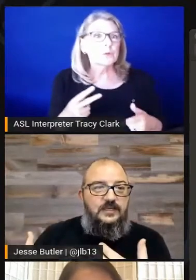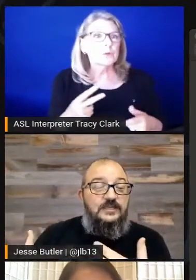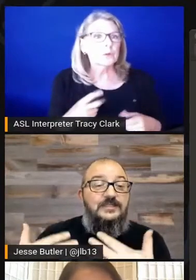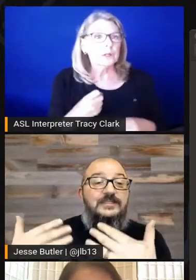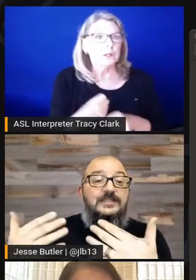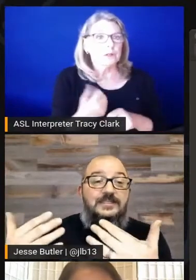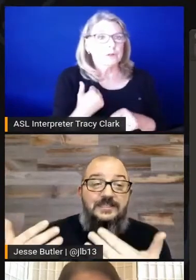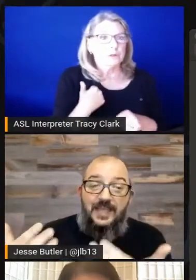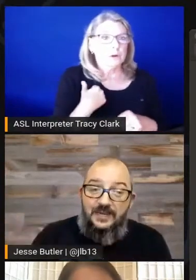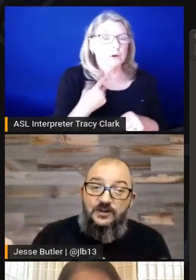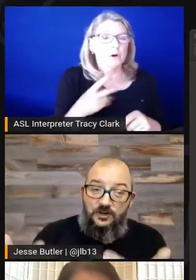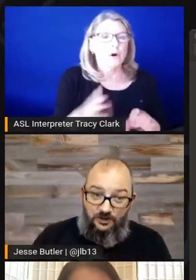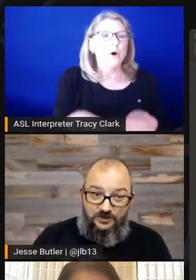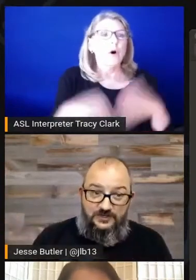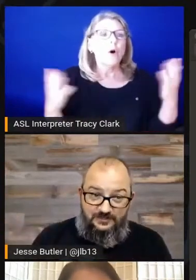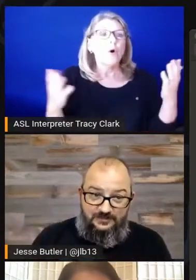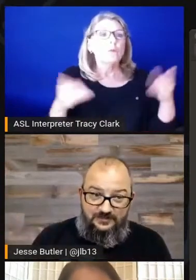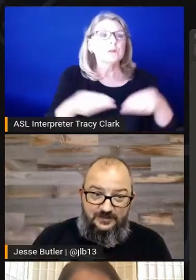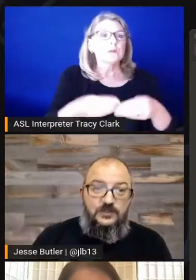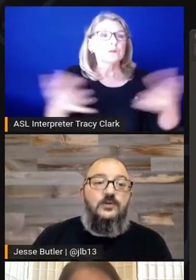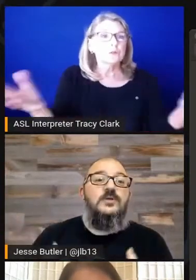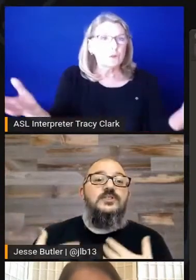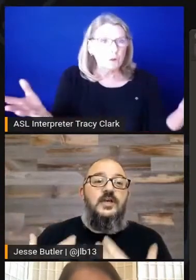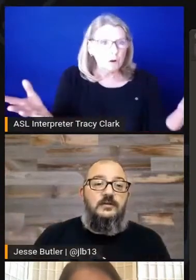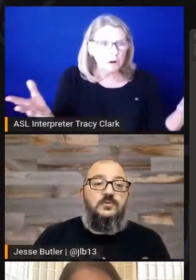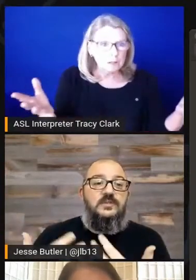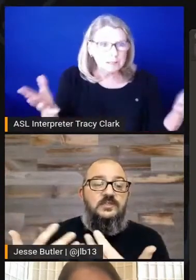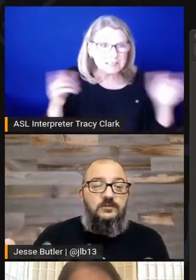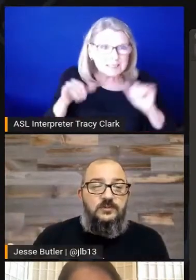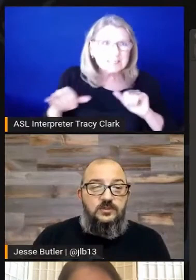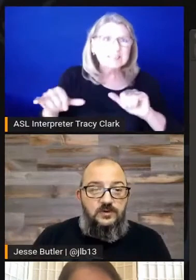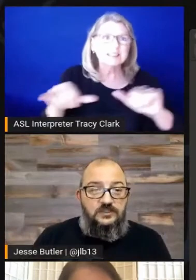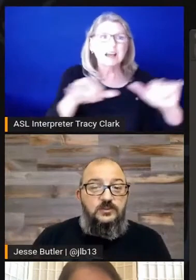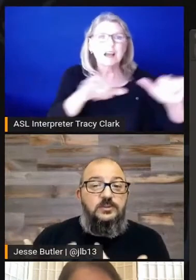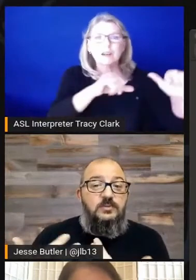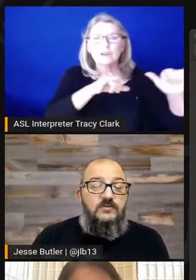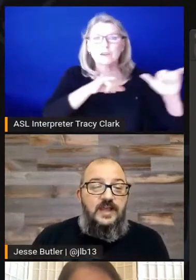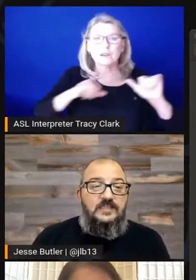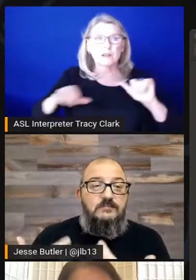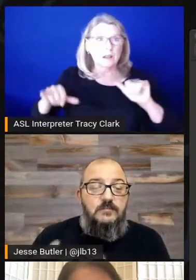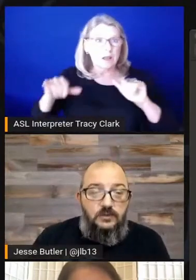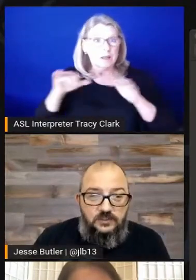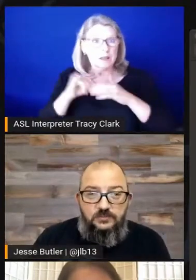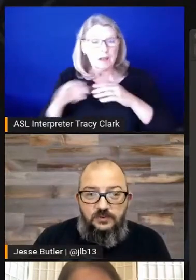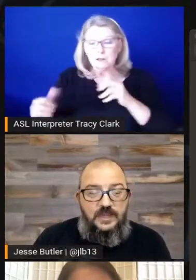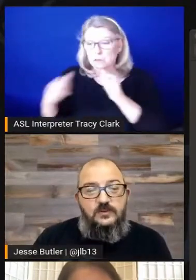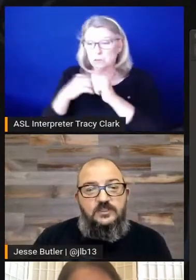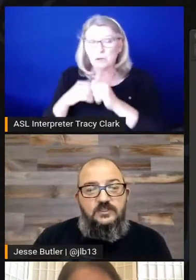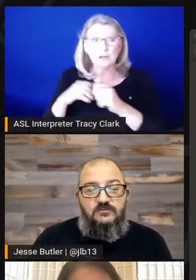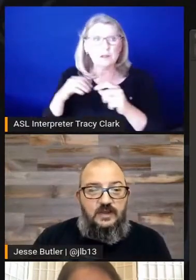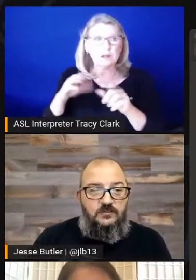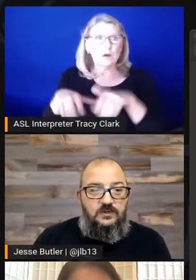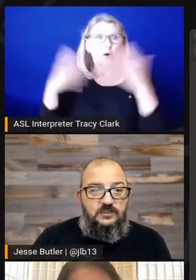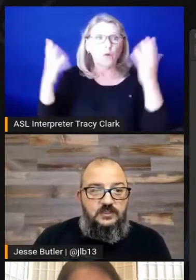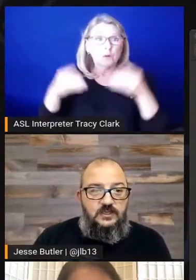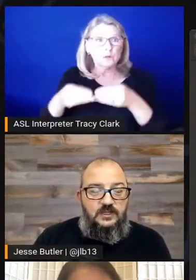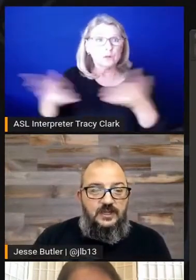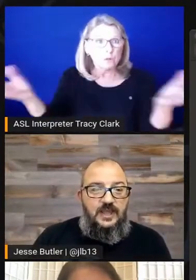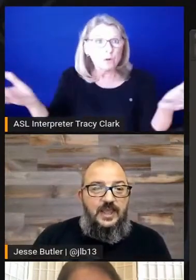agnostic standard, which comes with this open source project, which provides multiple languages of